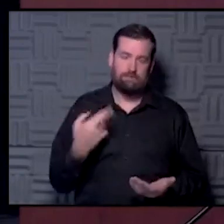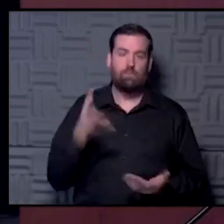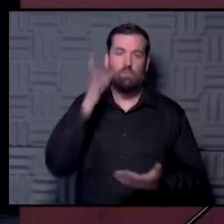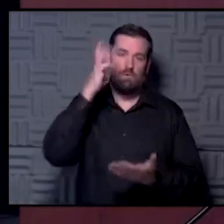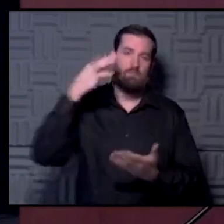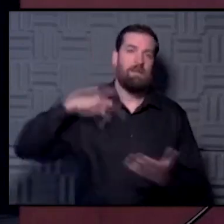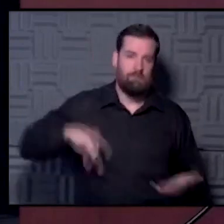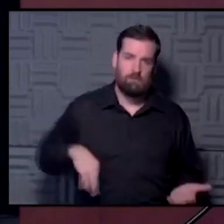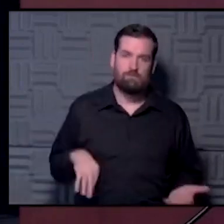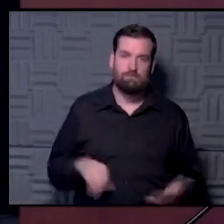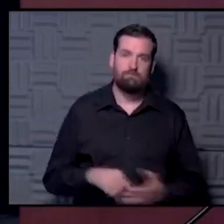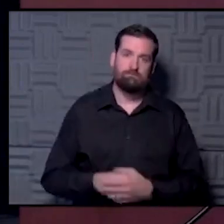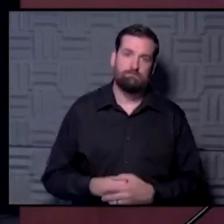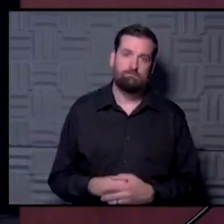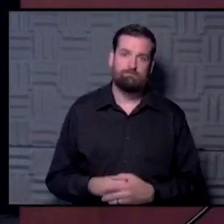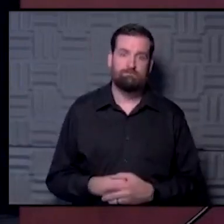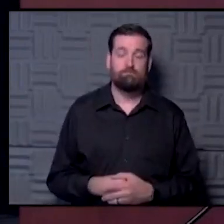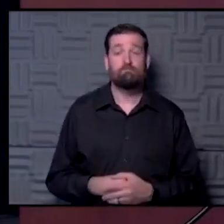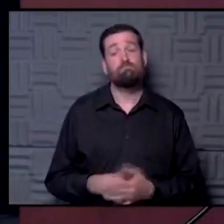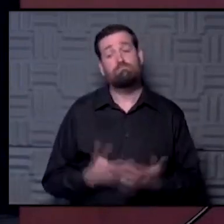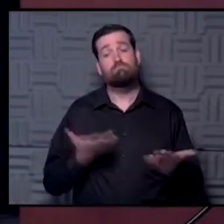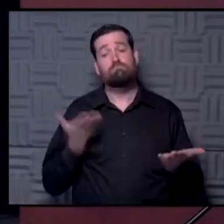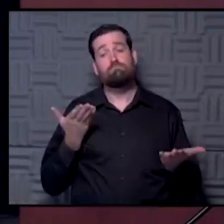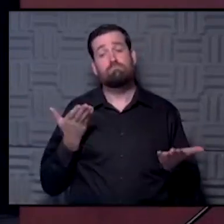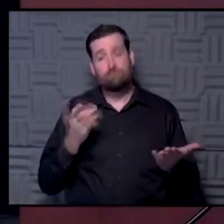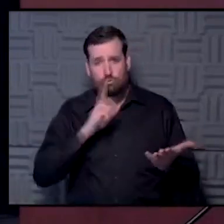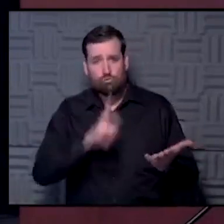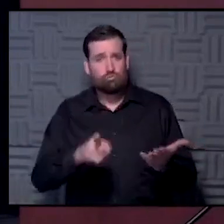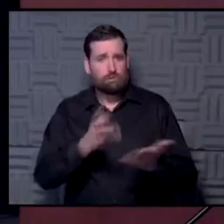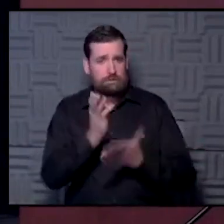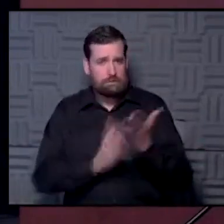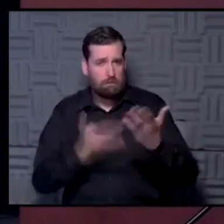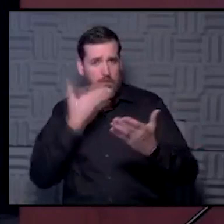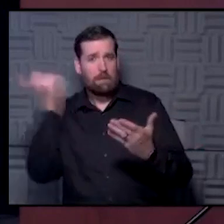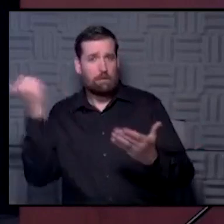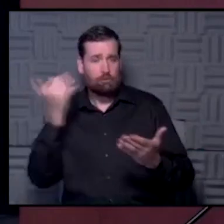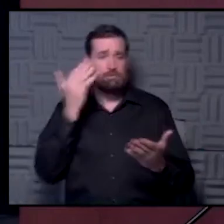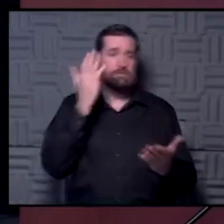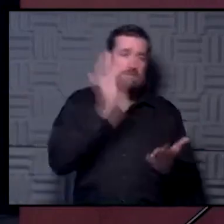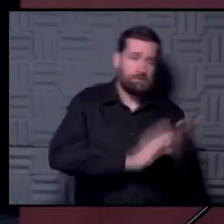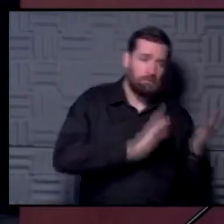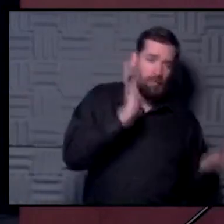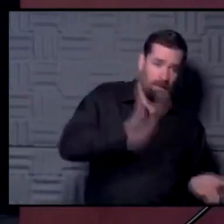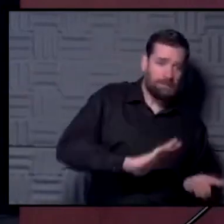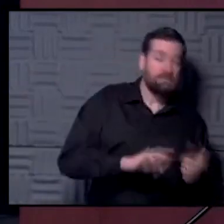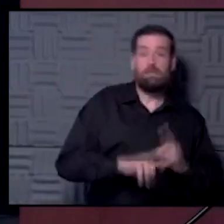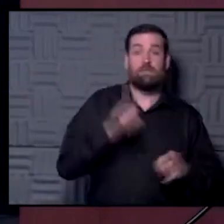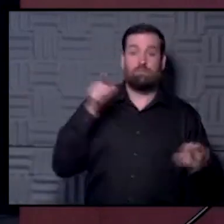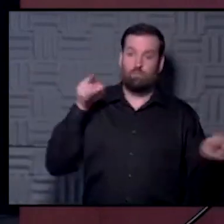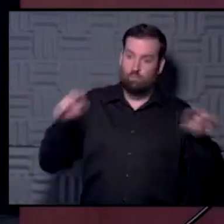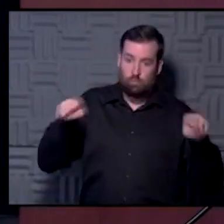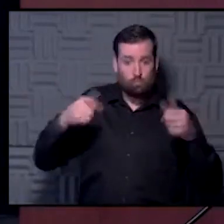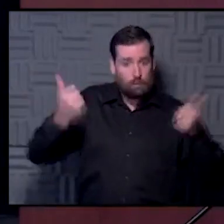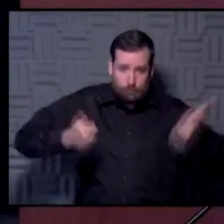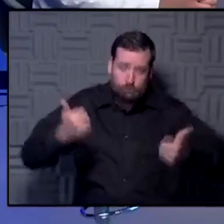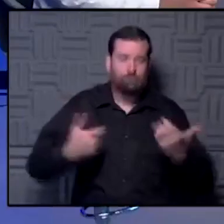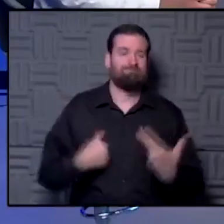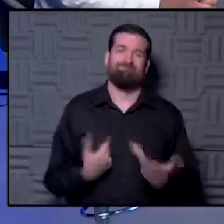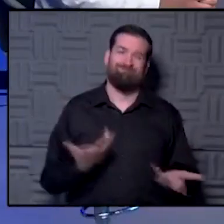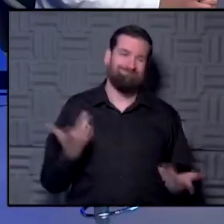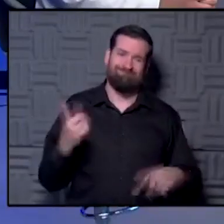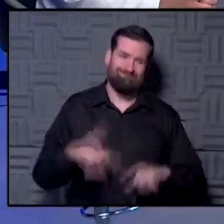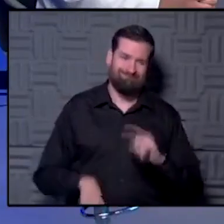helpful. It's probably true that some are better than others. We just won't be able to say with certainty which one you should or shouldn't do.